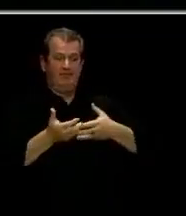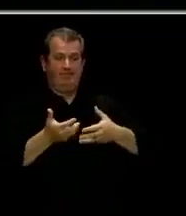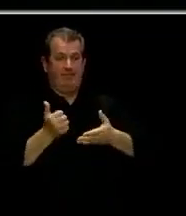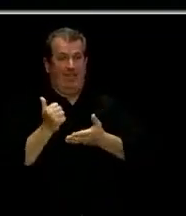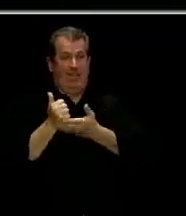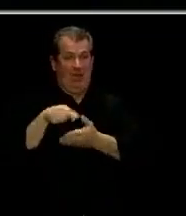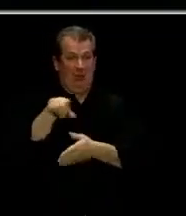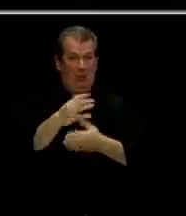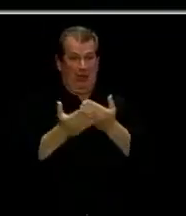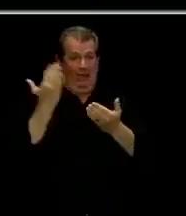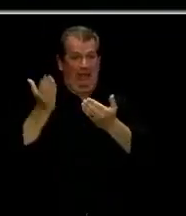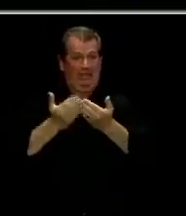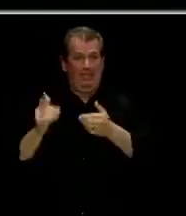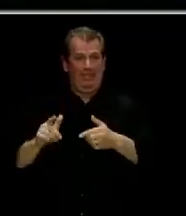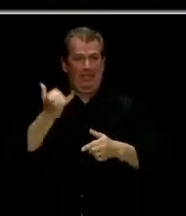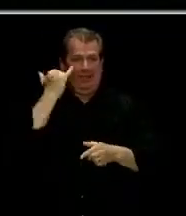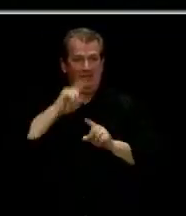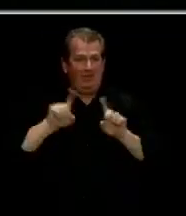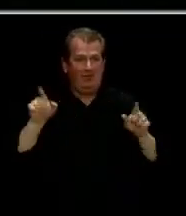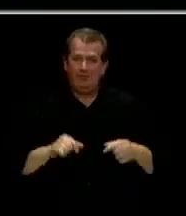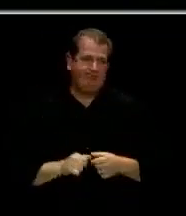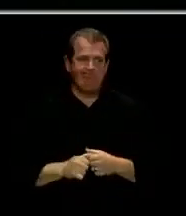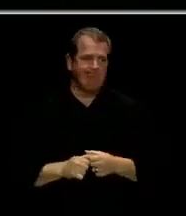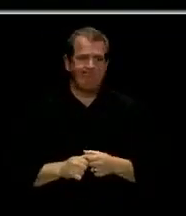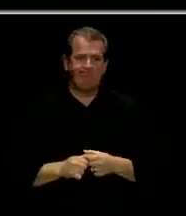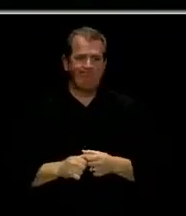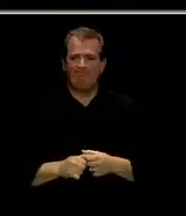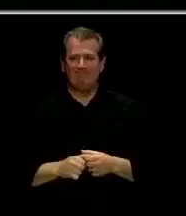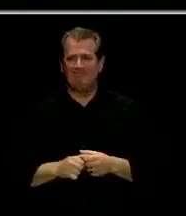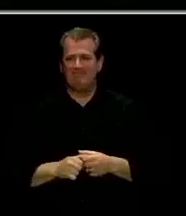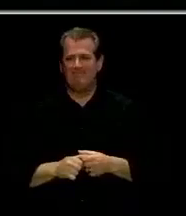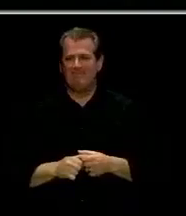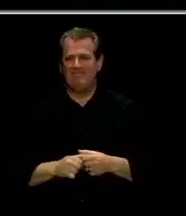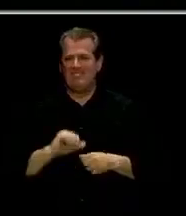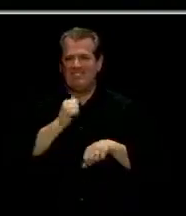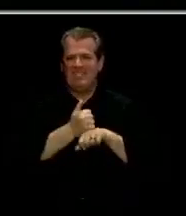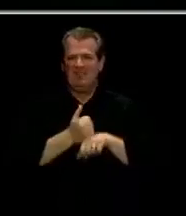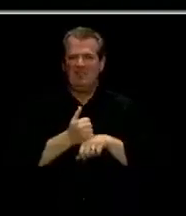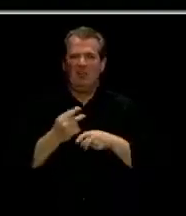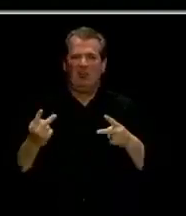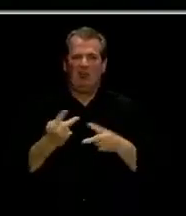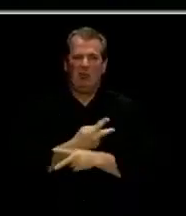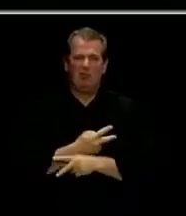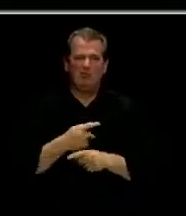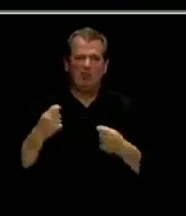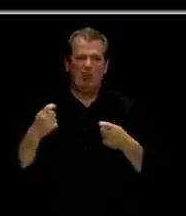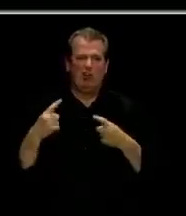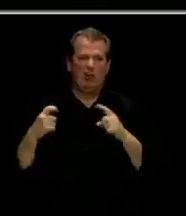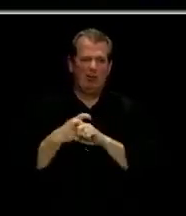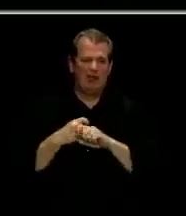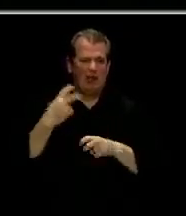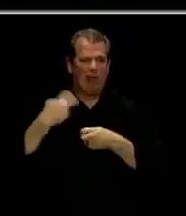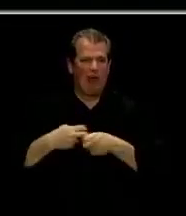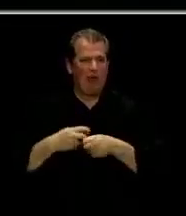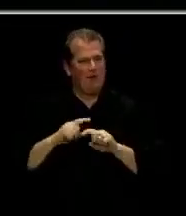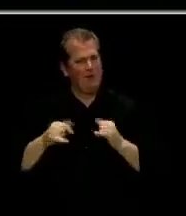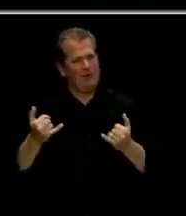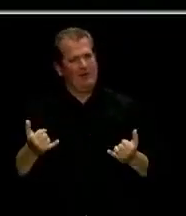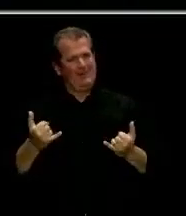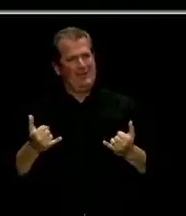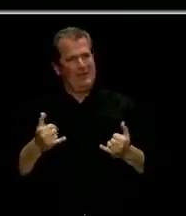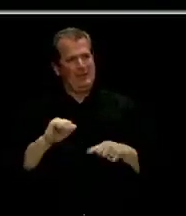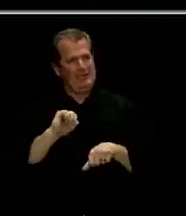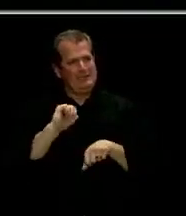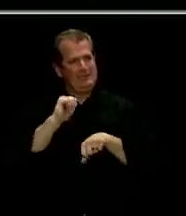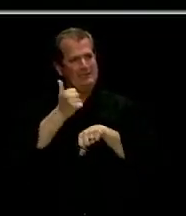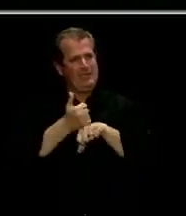easy when things are different, and yet things are better now in terms of the world being better set up to